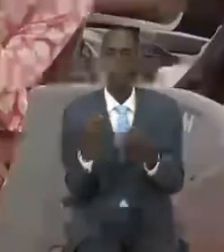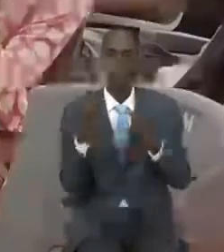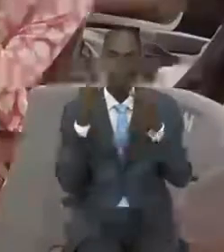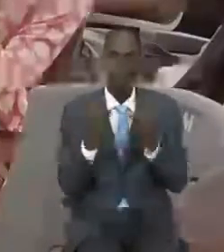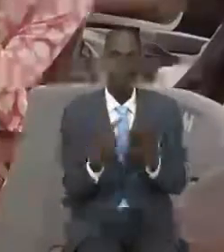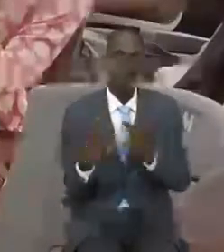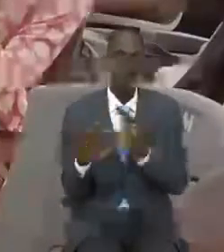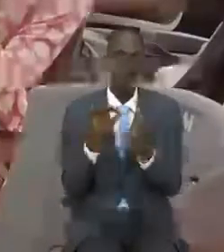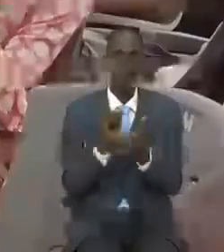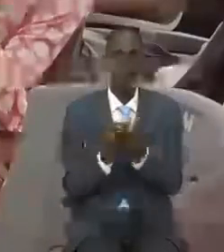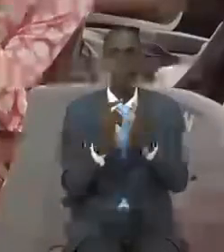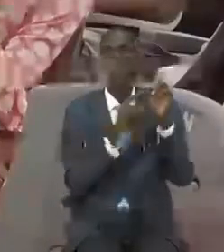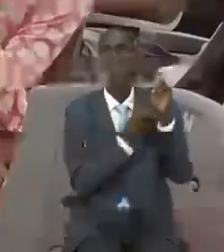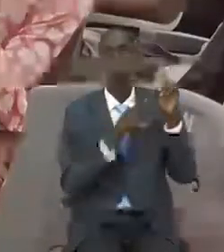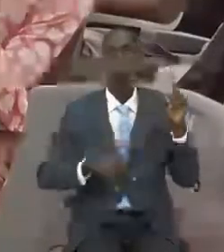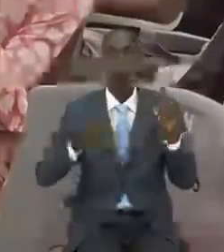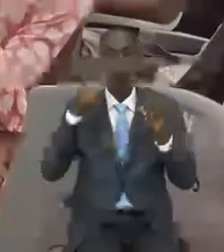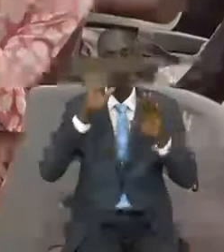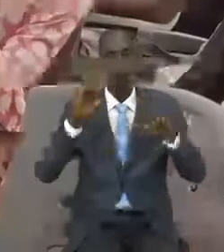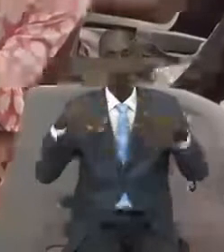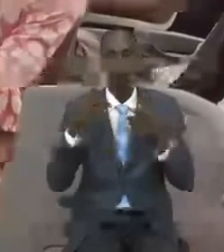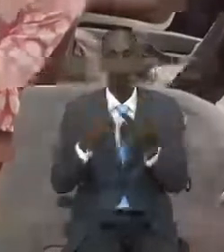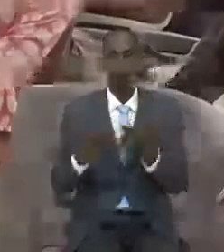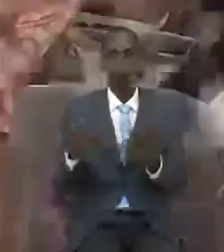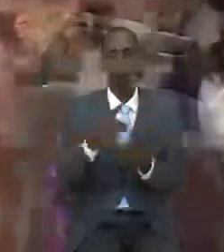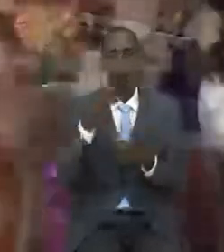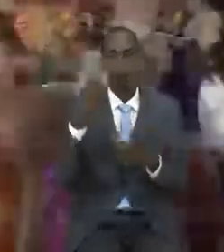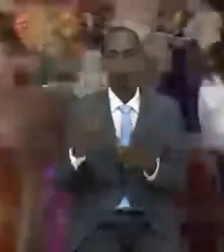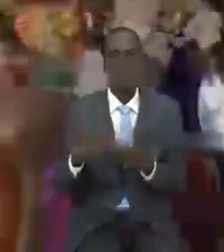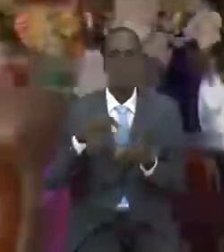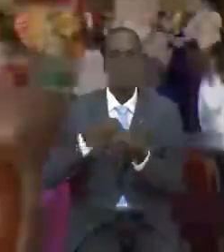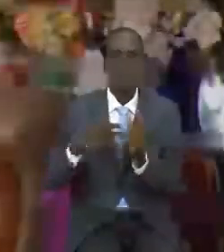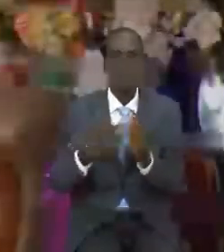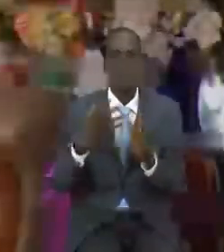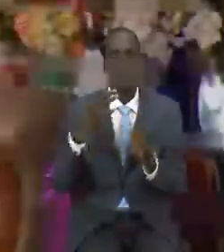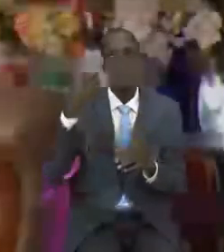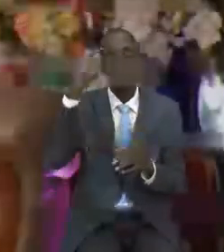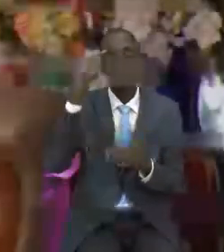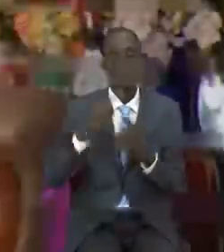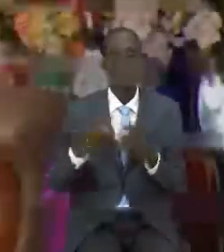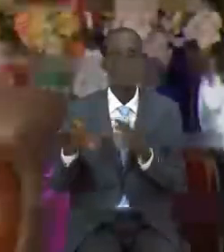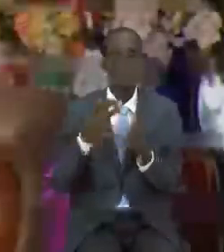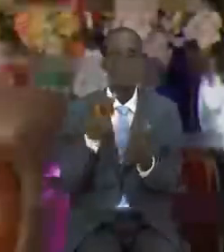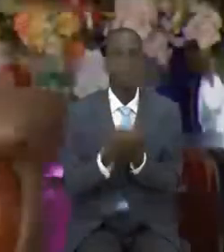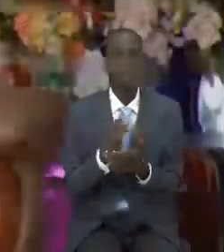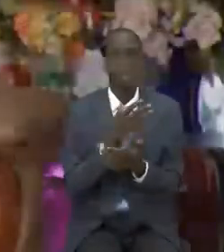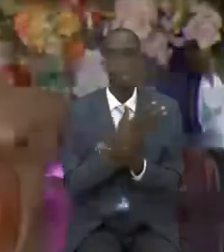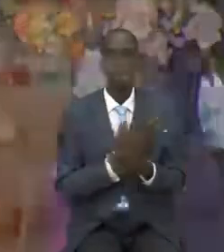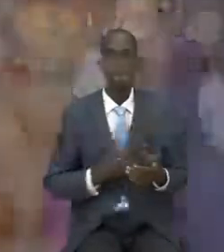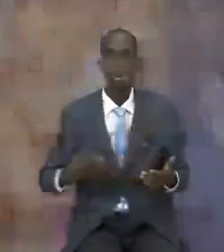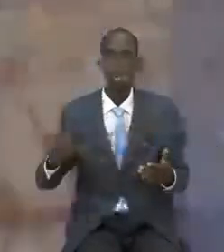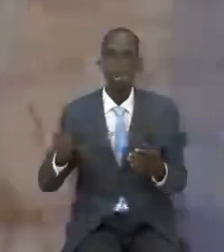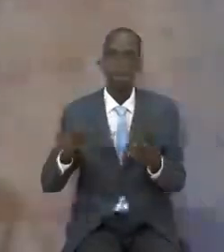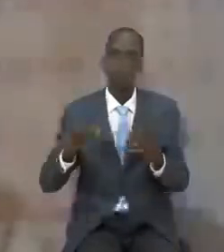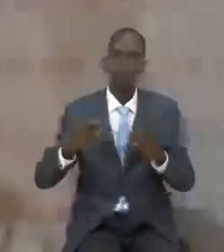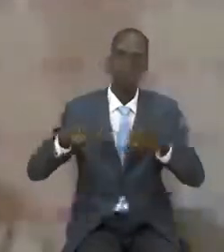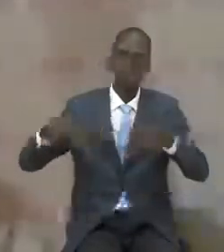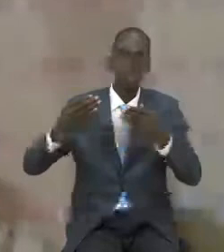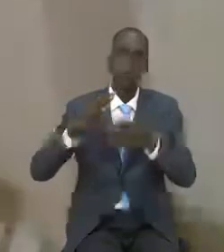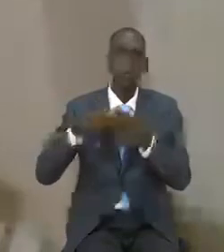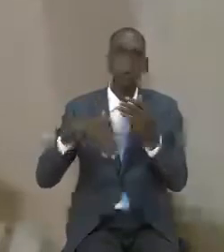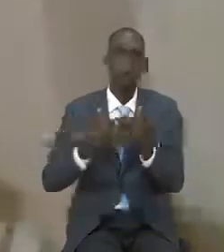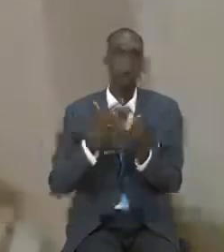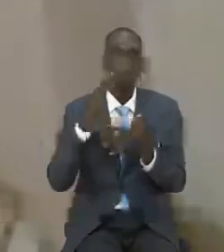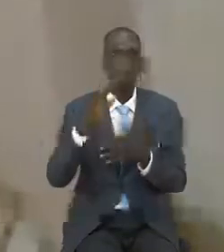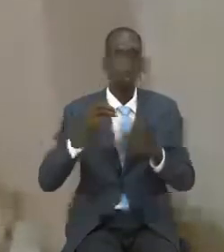that, the Lord will give to you. The purpose of mind to do that and sink all your energy, everything